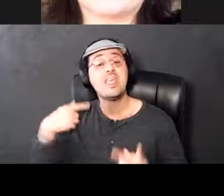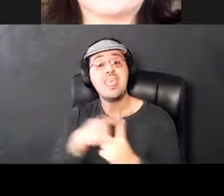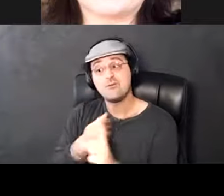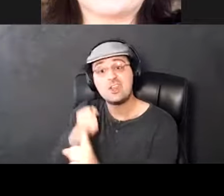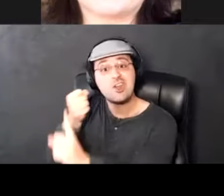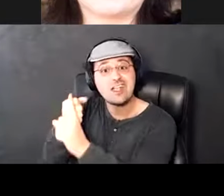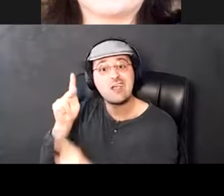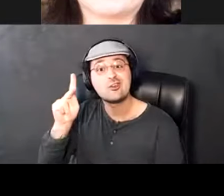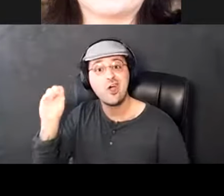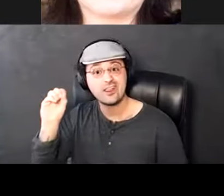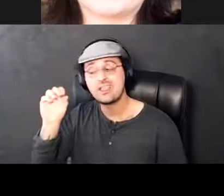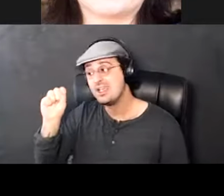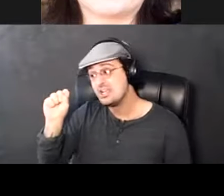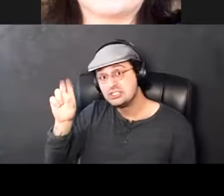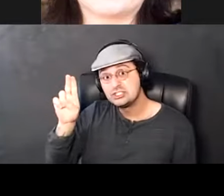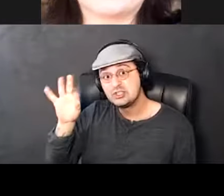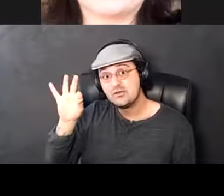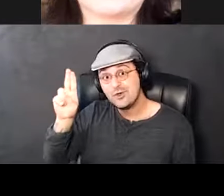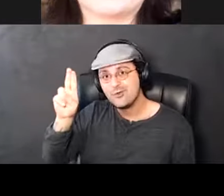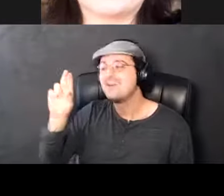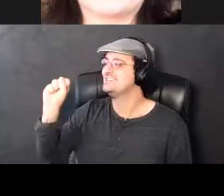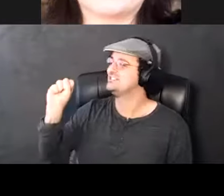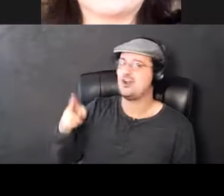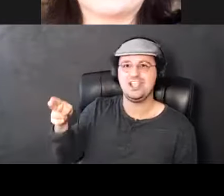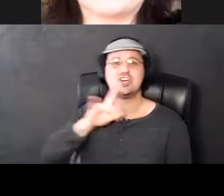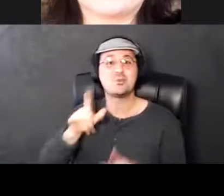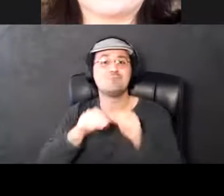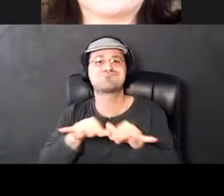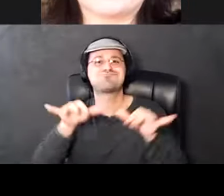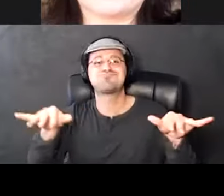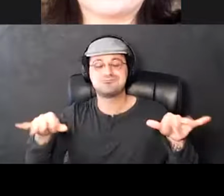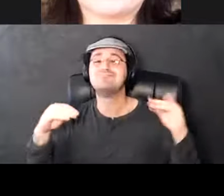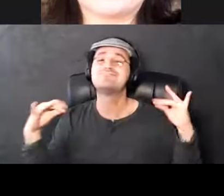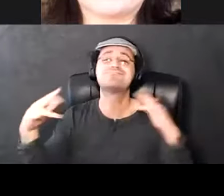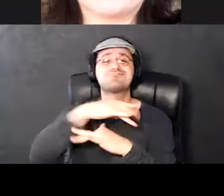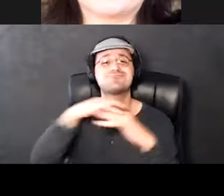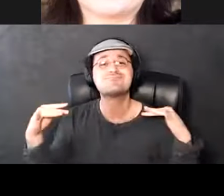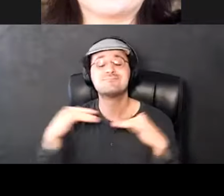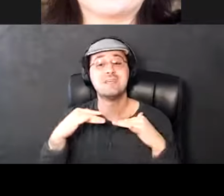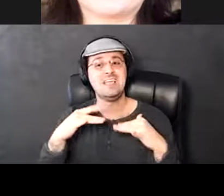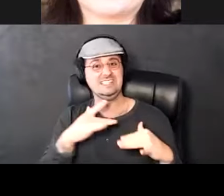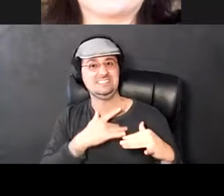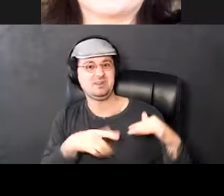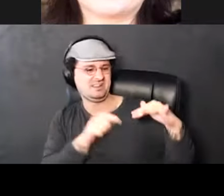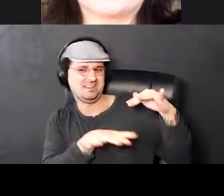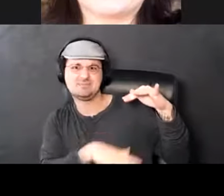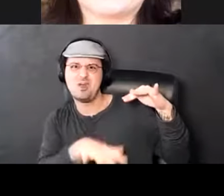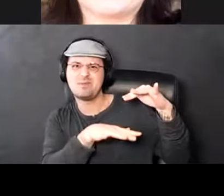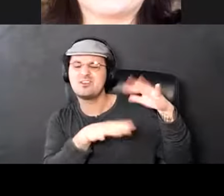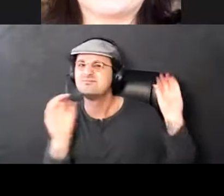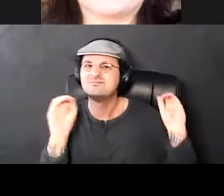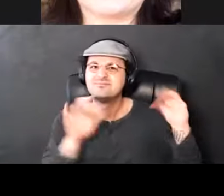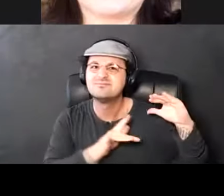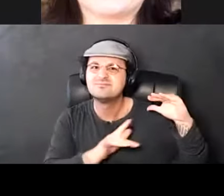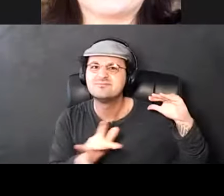SUFU, sonic hedgehog signaling goes crazy. And now we get a lot of oligodendrocytes down here when we don't normally have oligodendrocytes. So not only is sonic